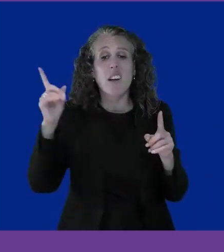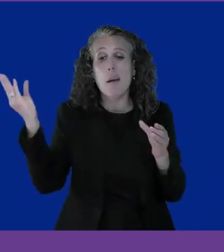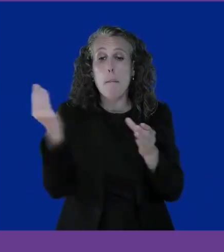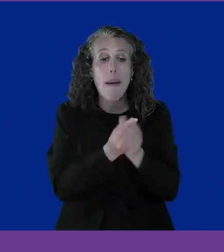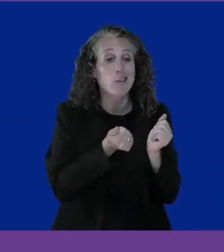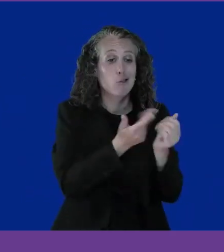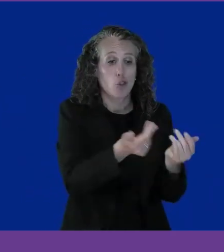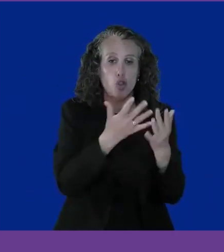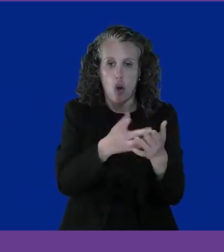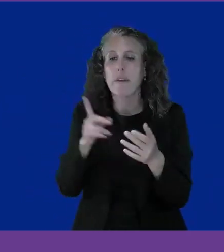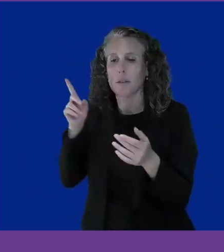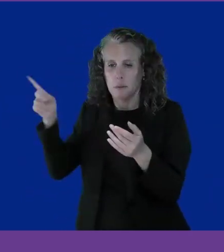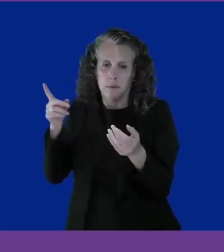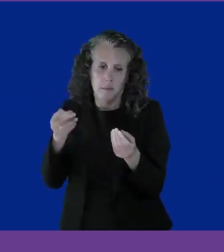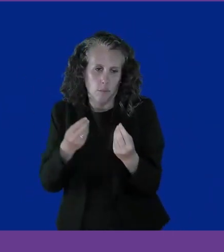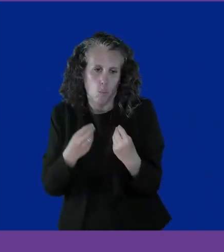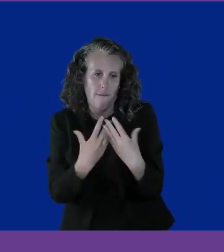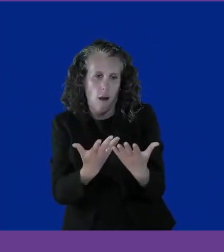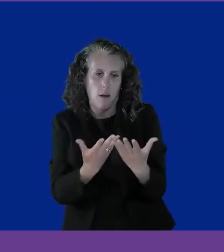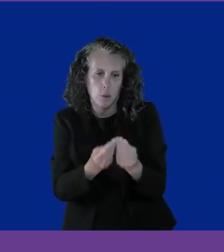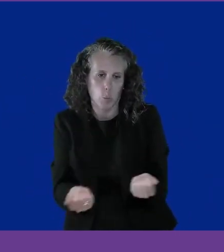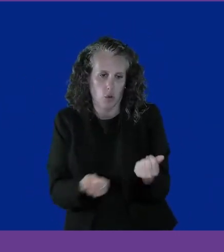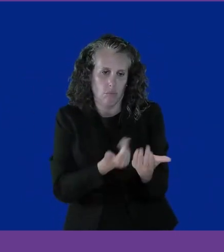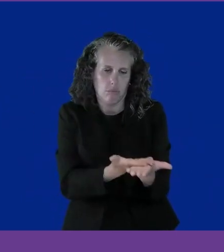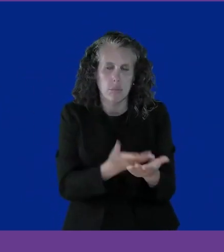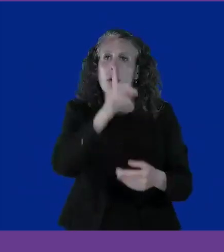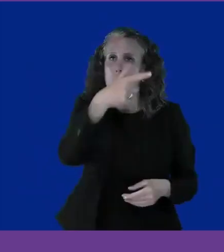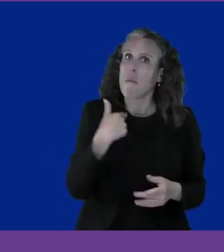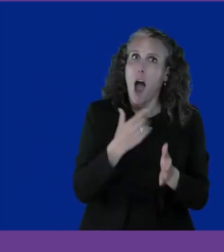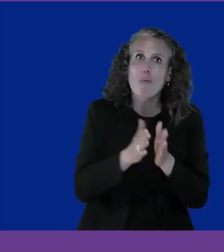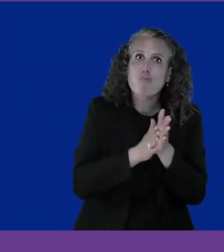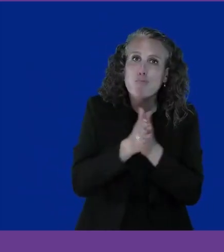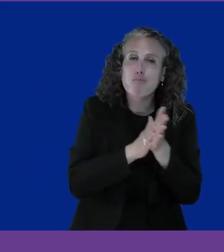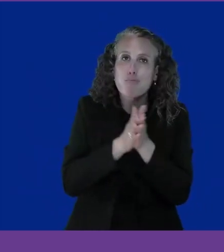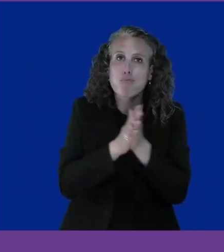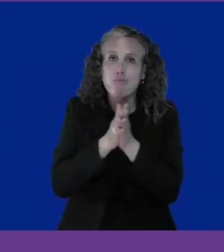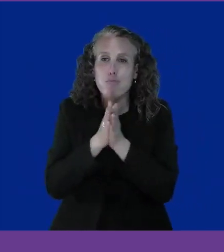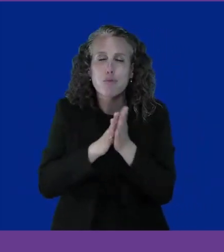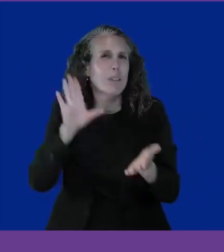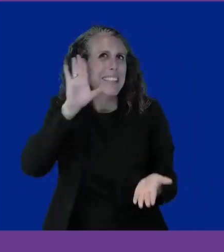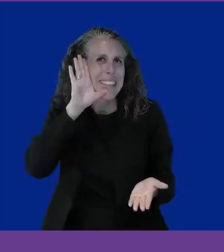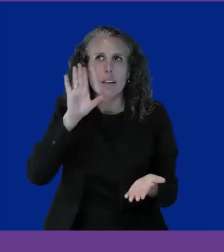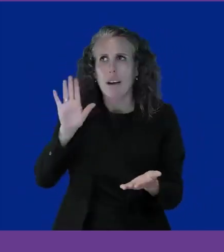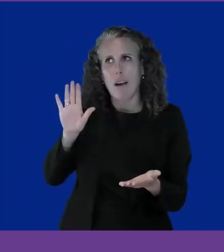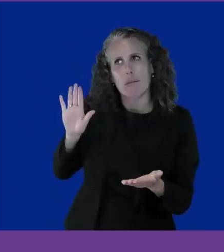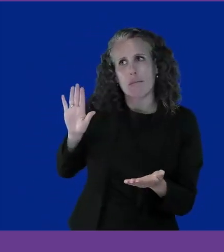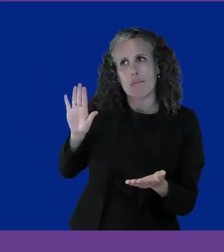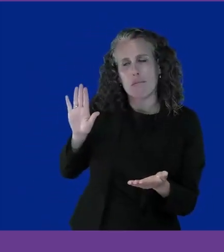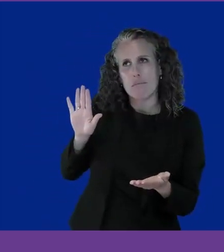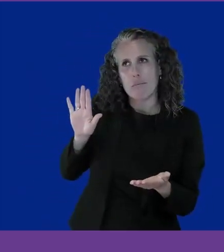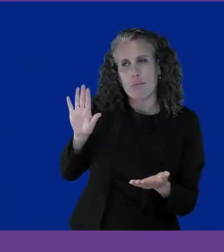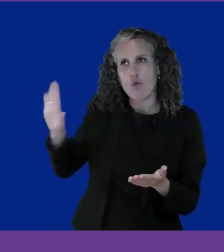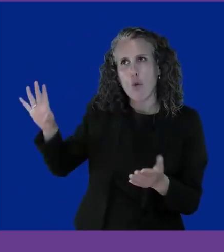them available. And I'm looking very much forward to your approach to